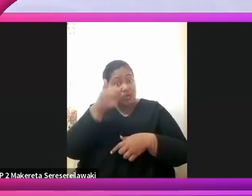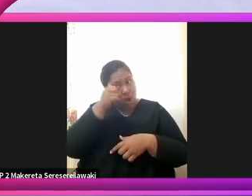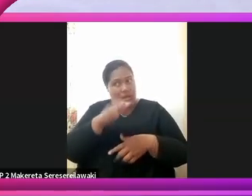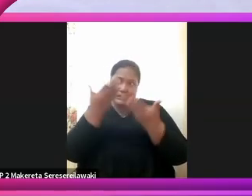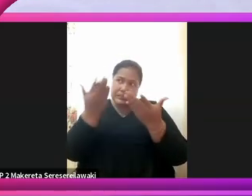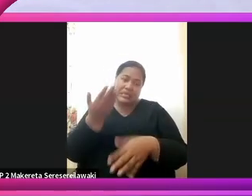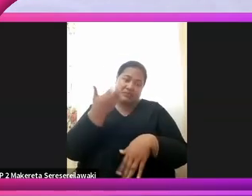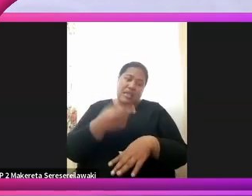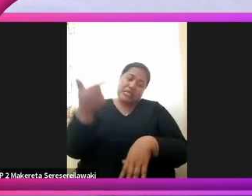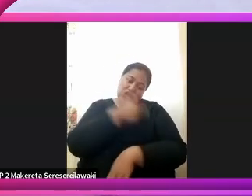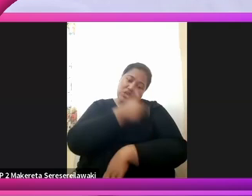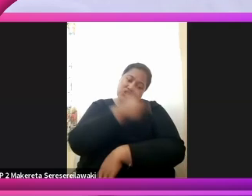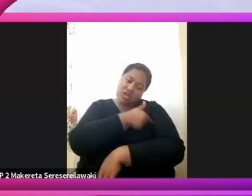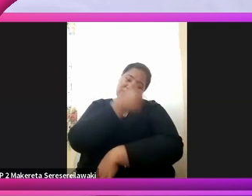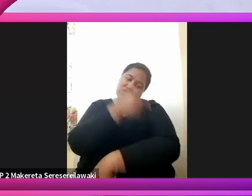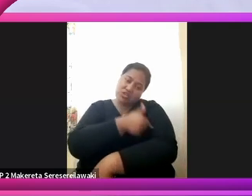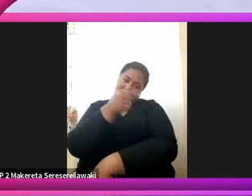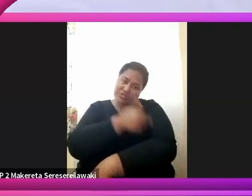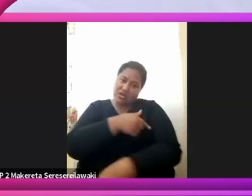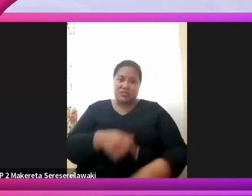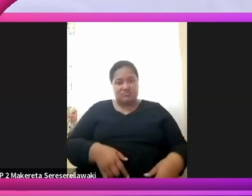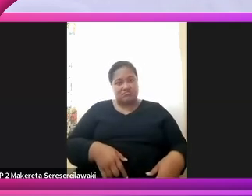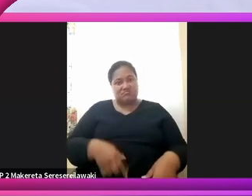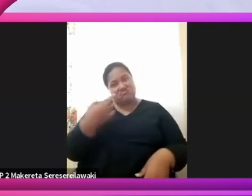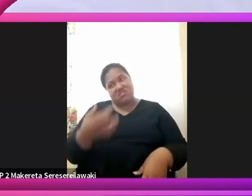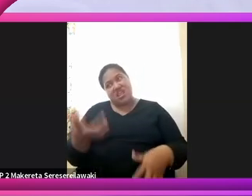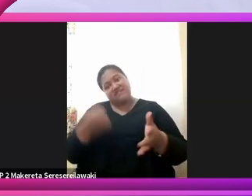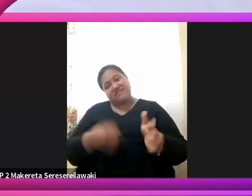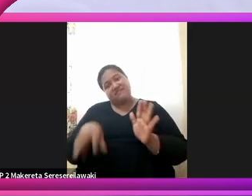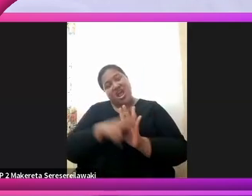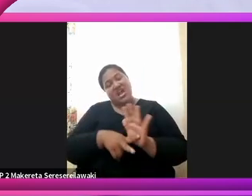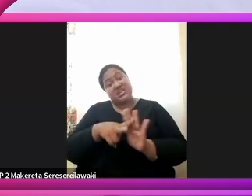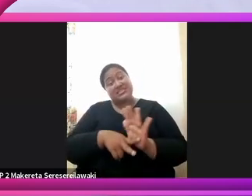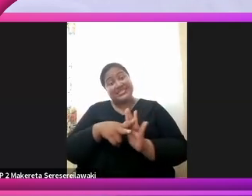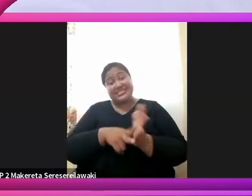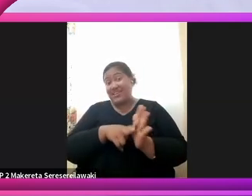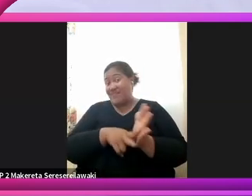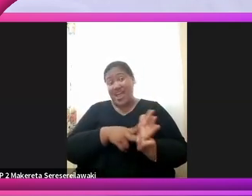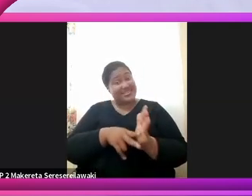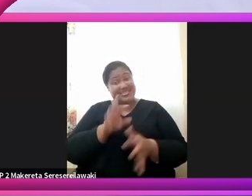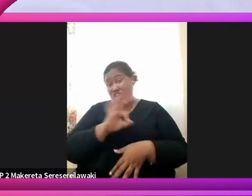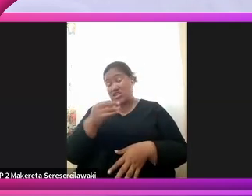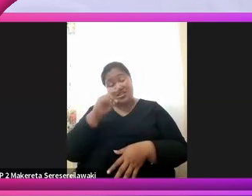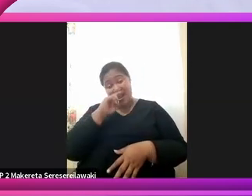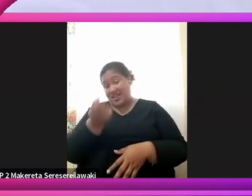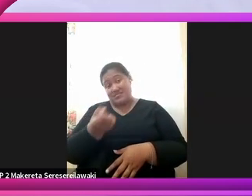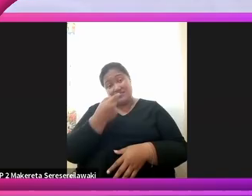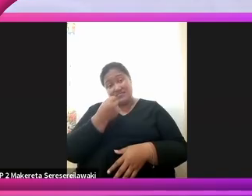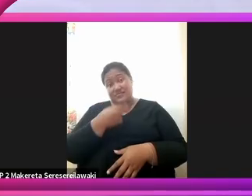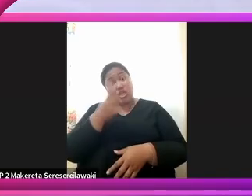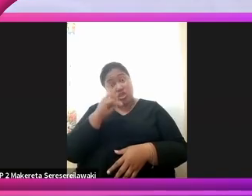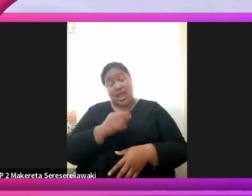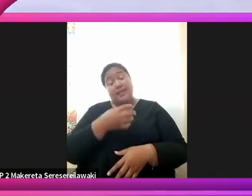after injection actually they caused by virus. Virus is not work with antibiotic. you can give more, the infection